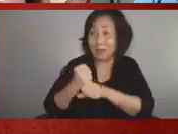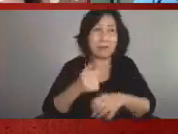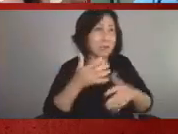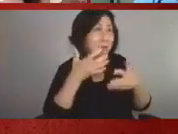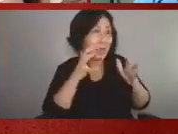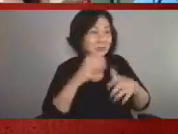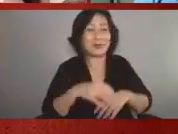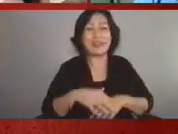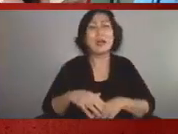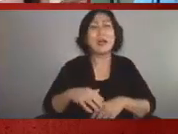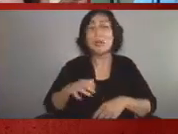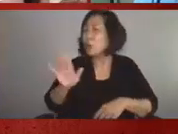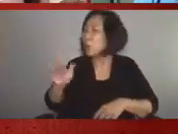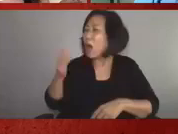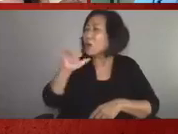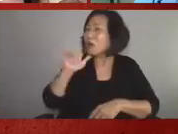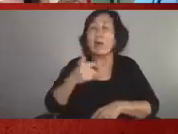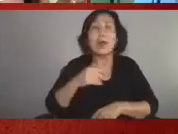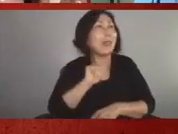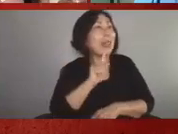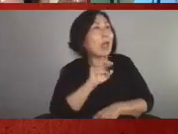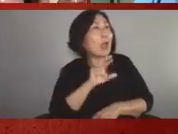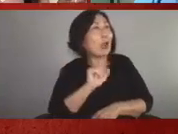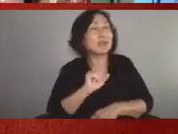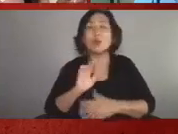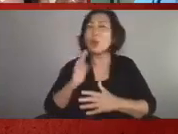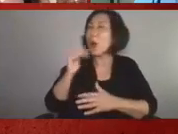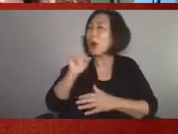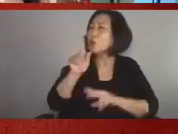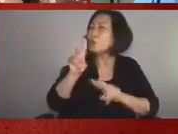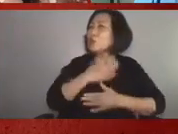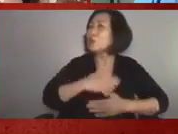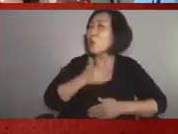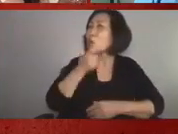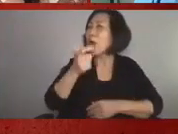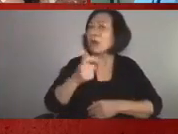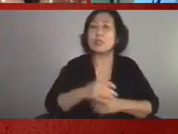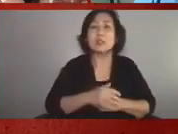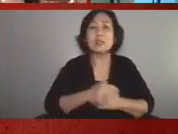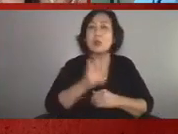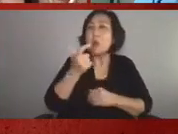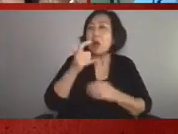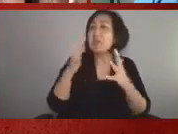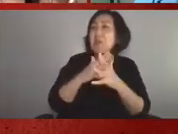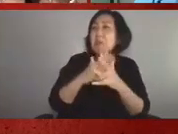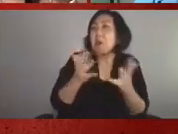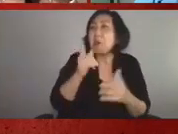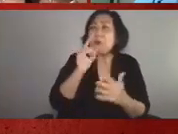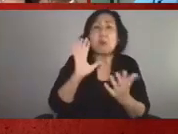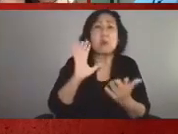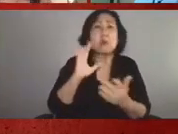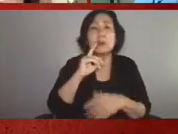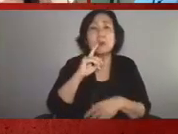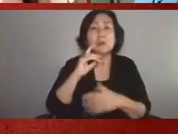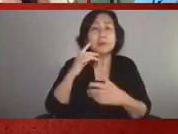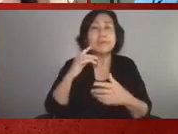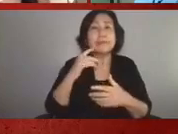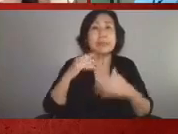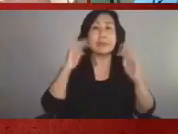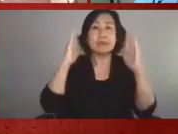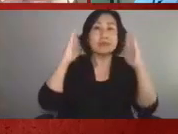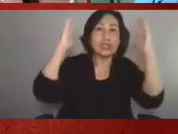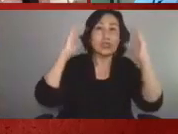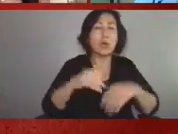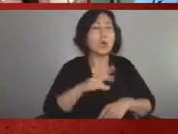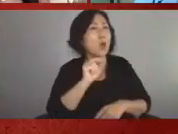Basketball. I'm like, why aren't you enjoying it? You're just, watching to see who scores, right? And he's like,